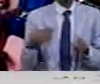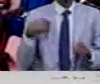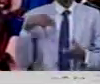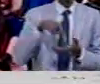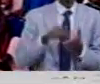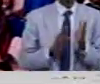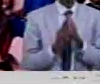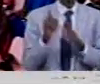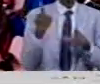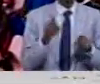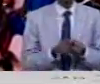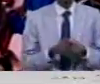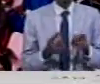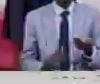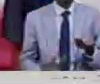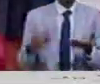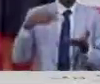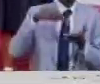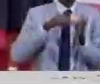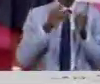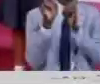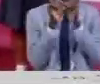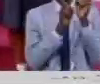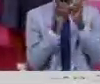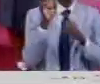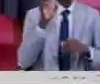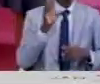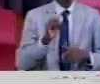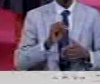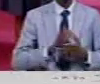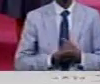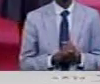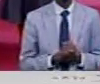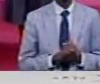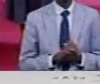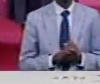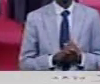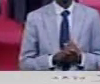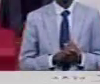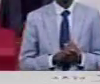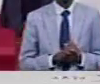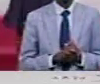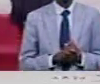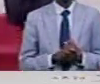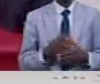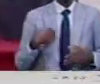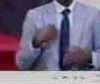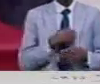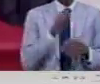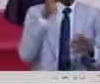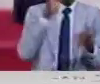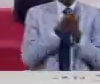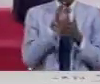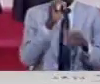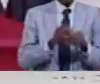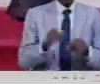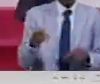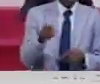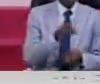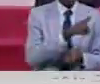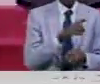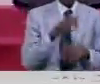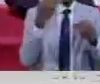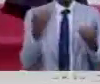We believe in you. Now is your chance to stand up for us, rising stars. Thank you, and God bless